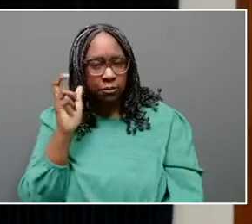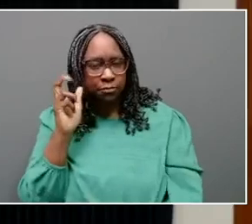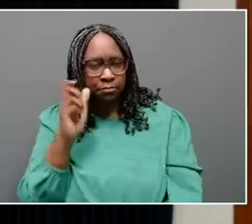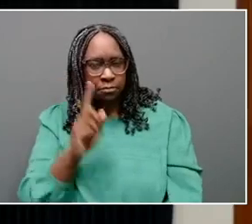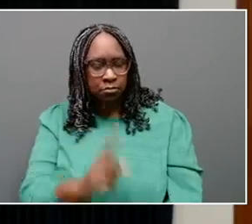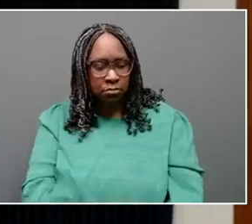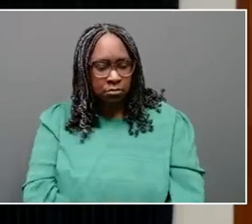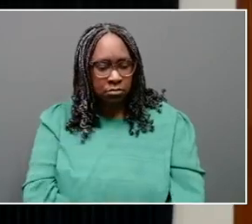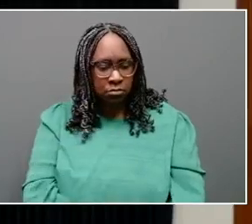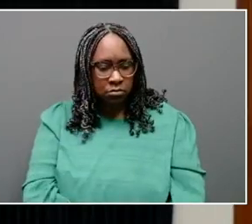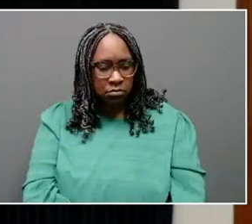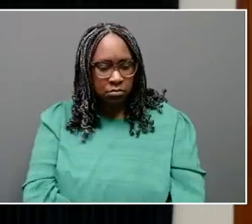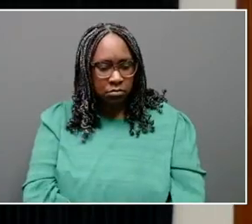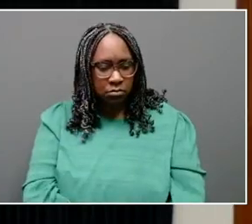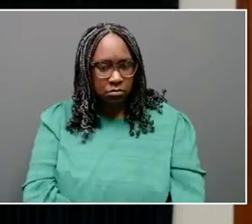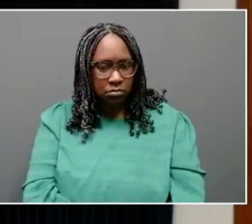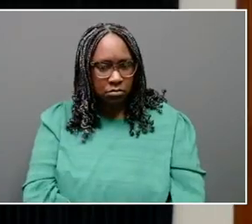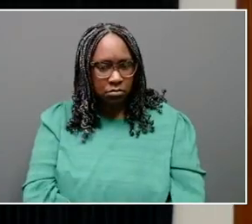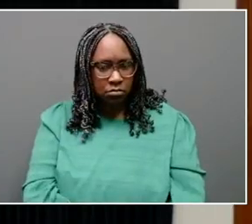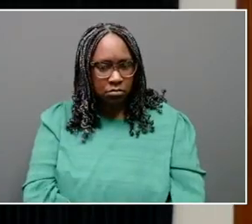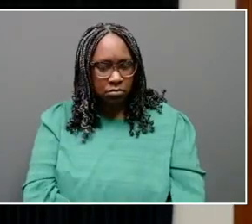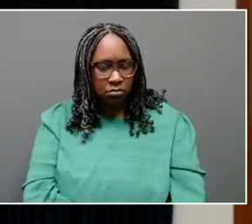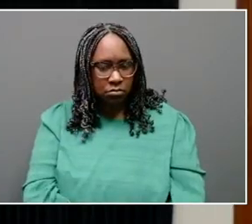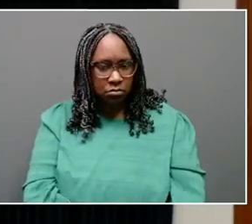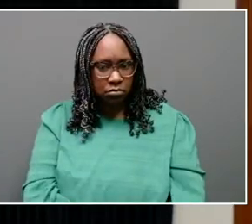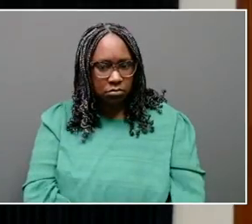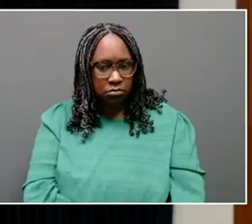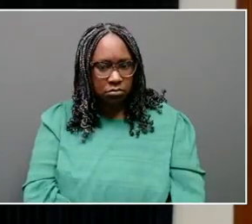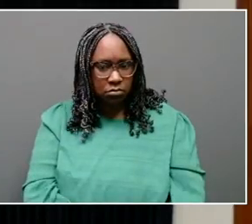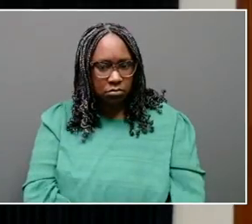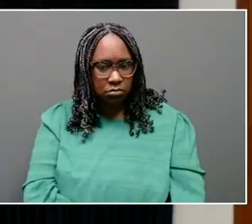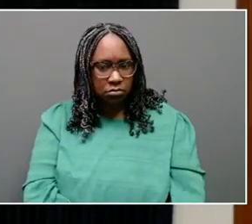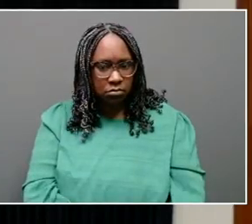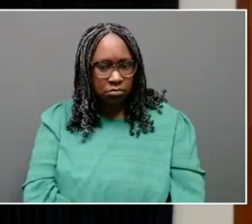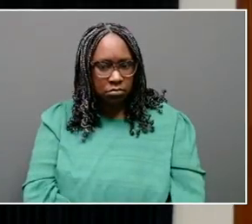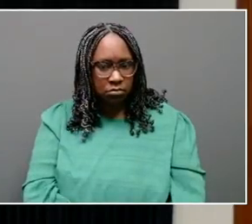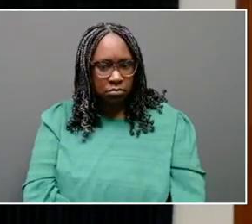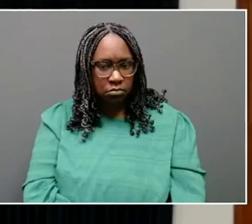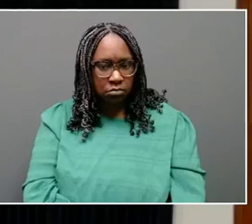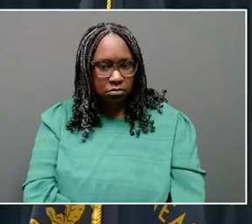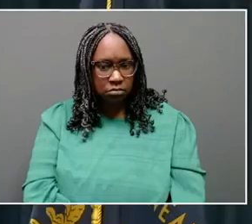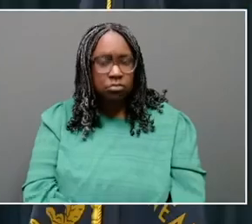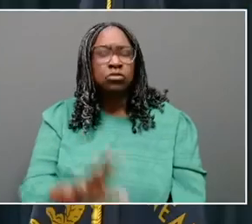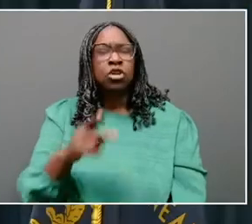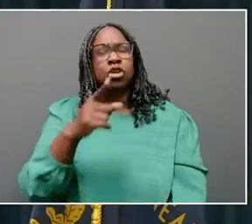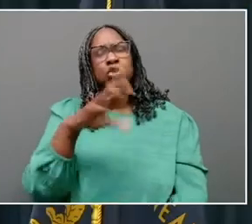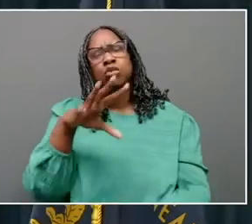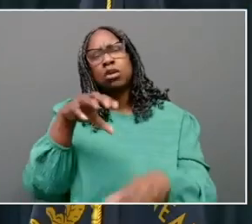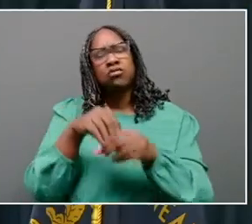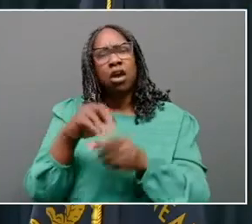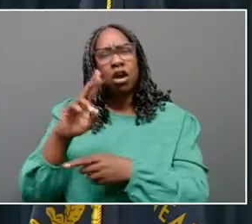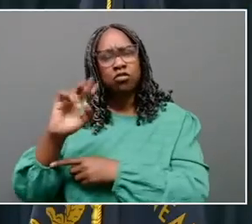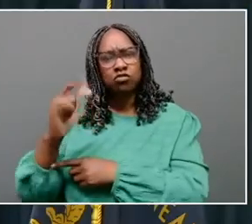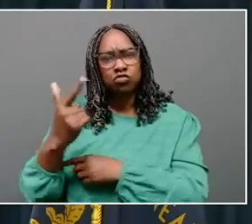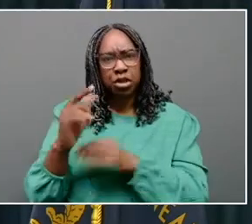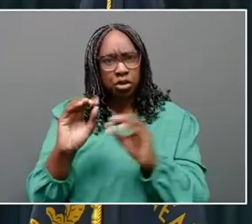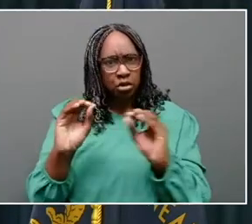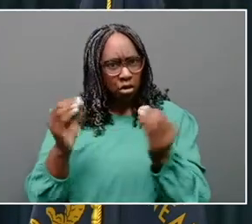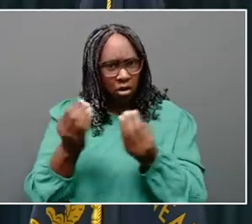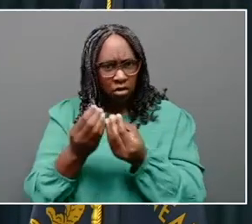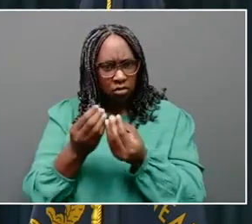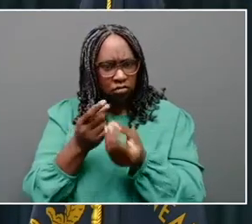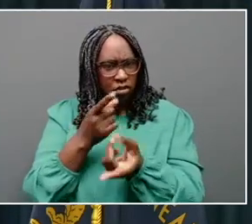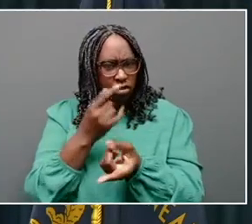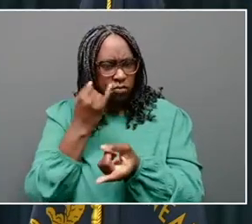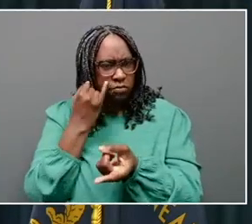the Horse Racing Commission is getting ready to promulgate their regulations. Are you involved in that process at all? Do you have any idea? You've got to